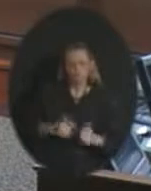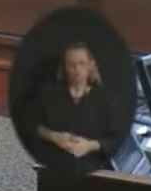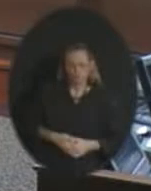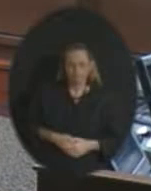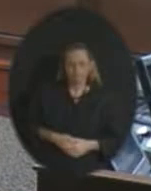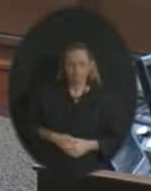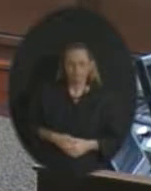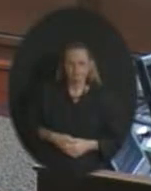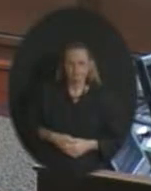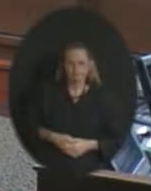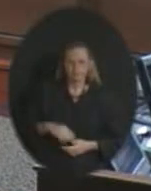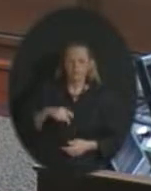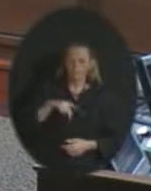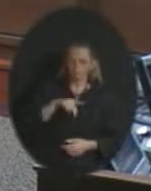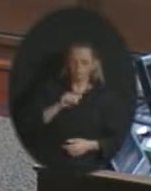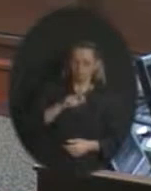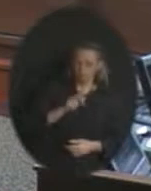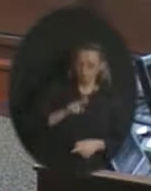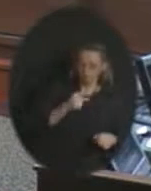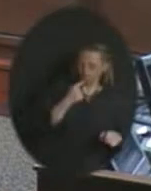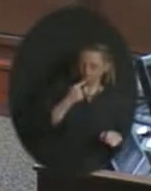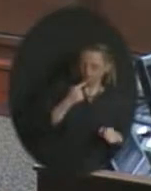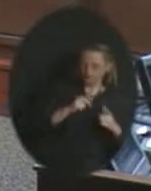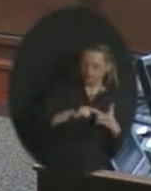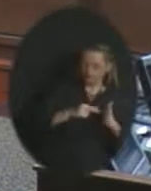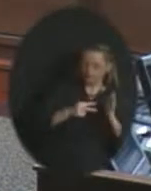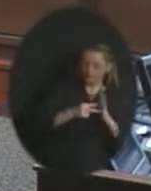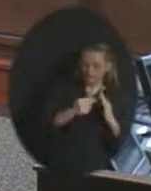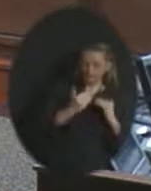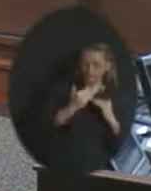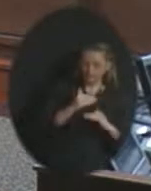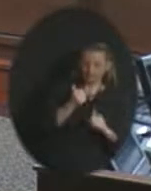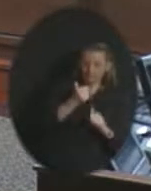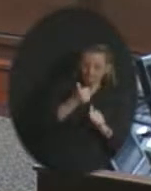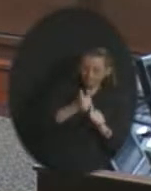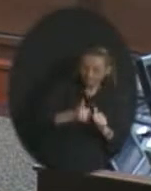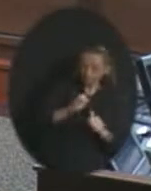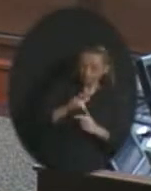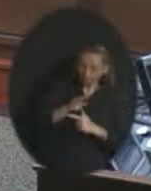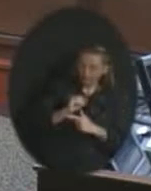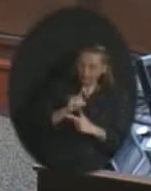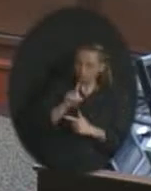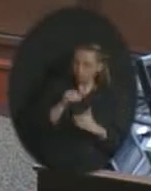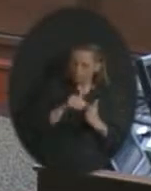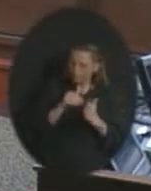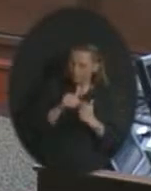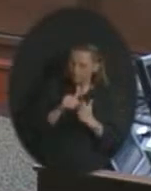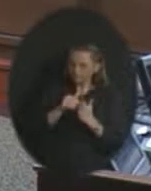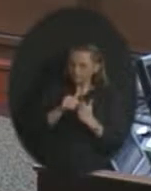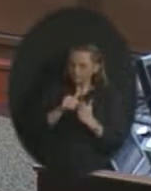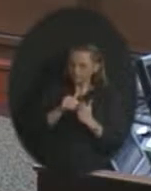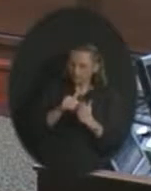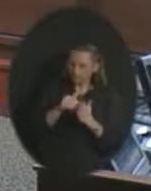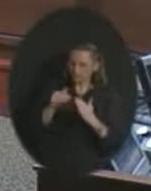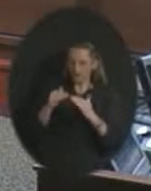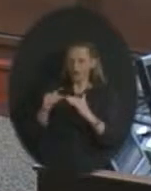Yeah. Then our limit per claim is $1 million. Over and above the $400,000. No,